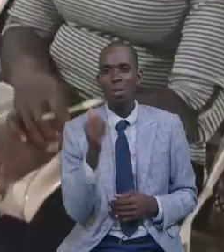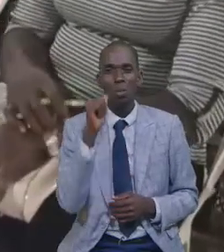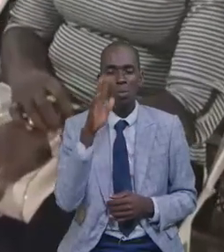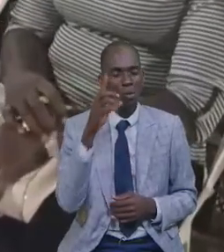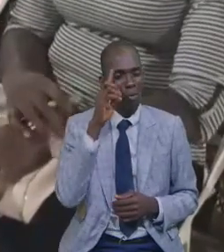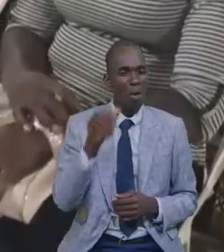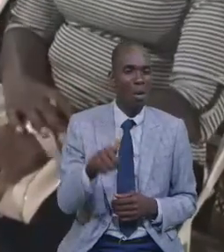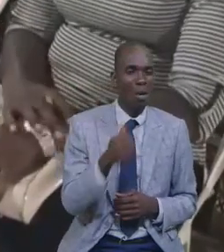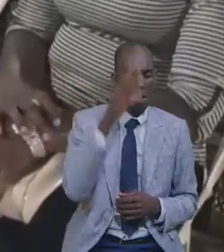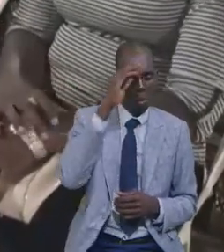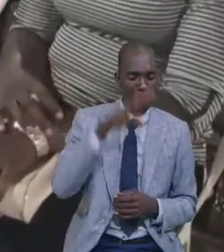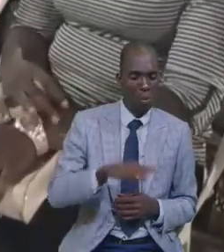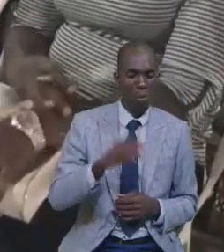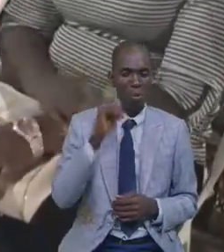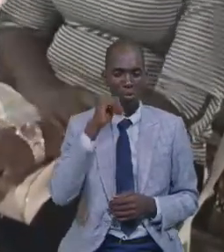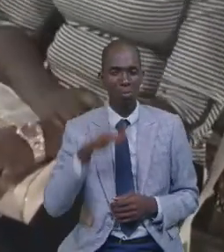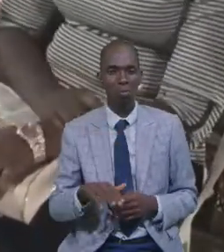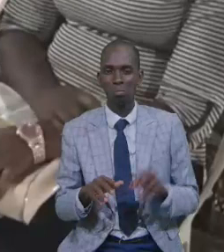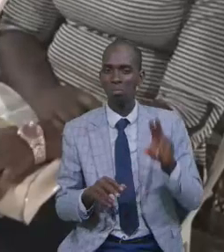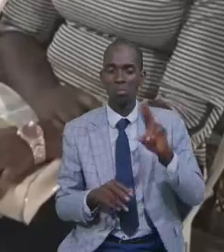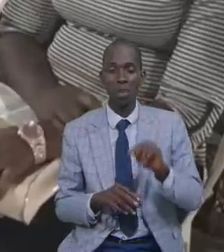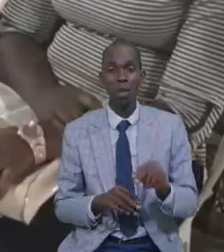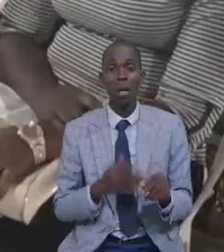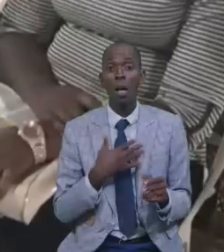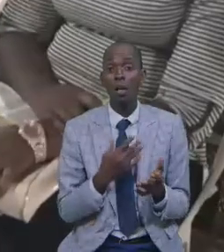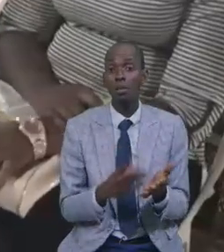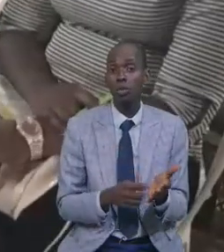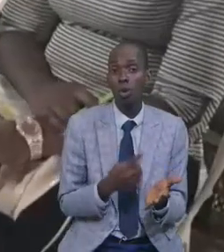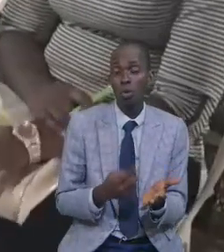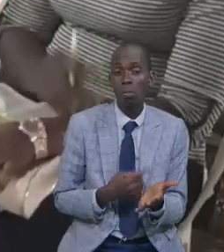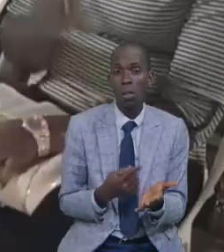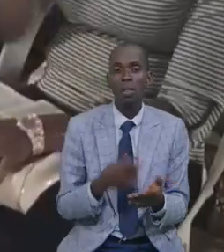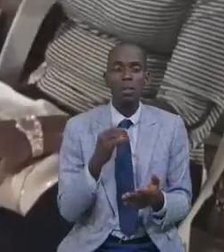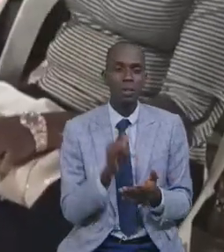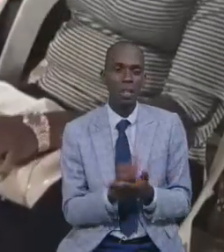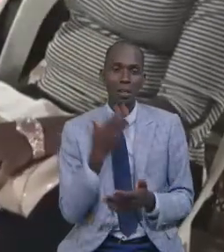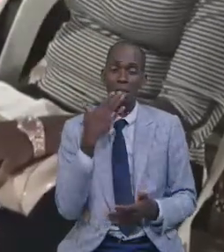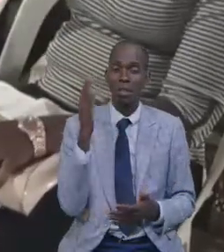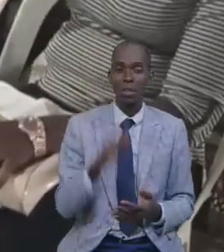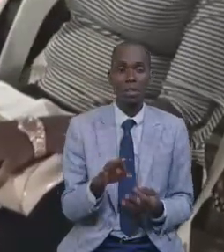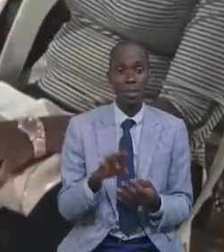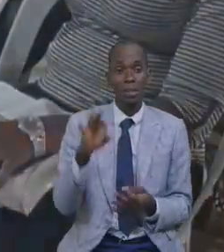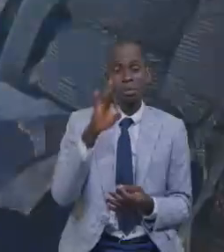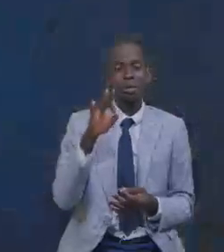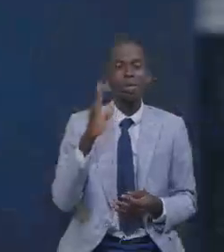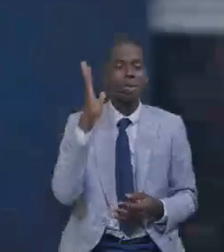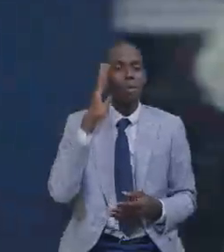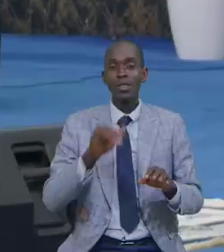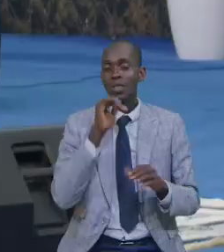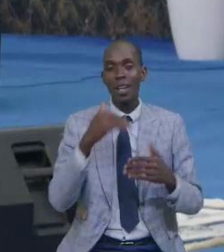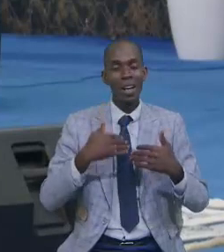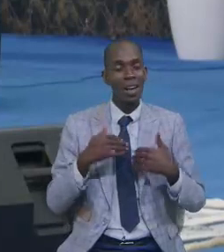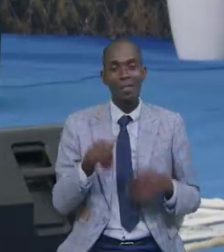boy, for any girl. And sometimes the foul spirit will make the fellow